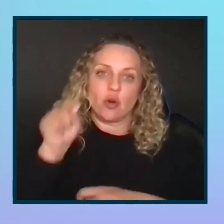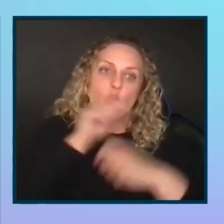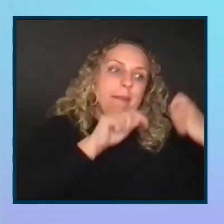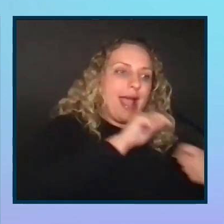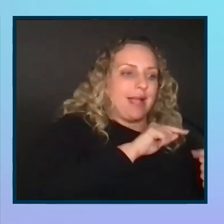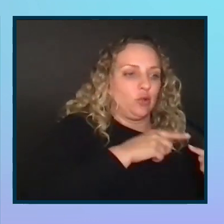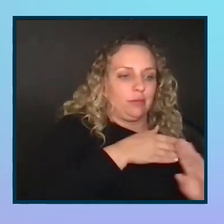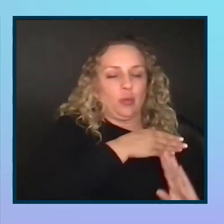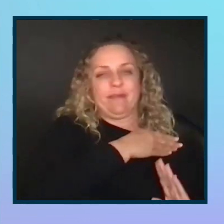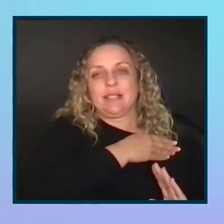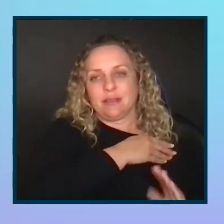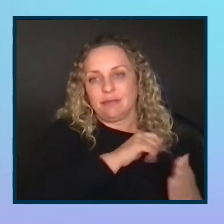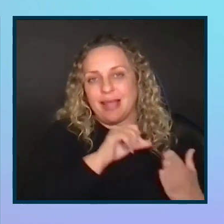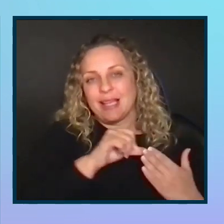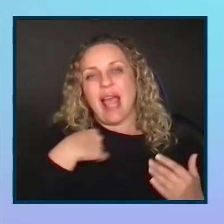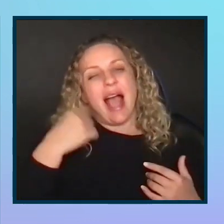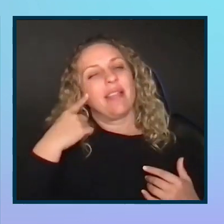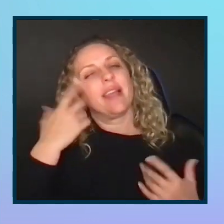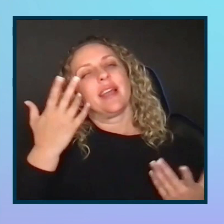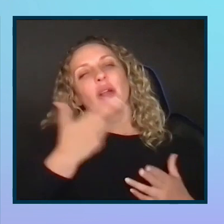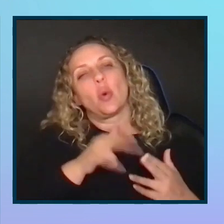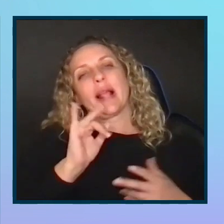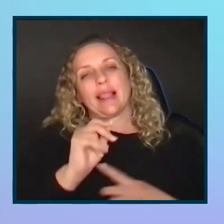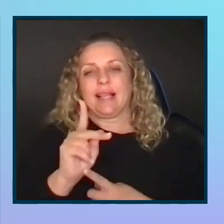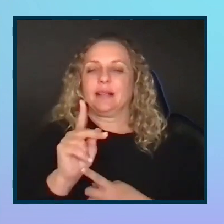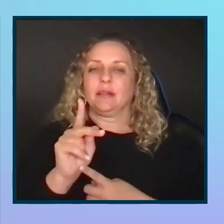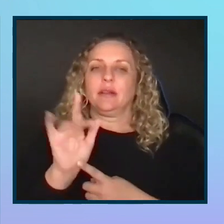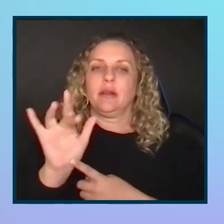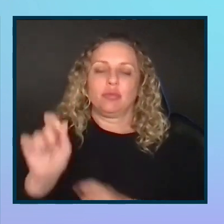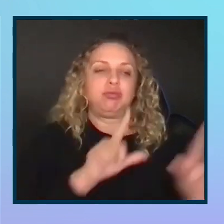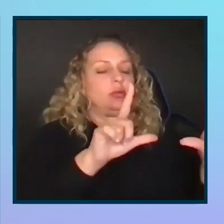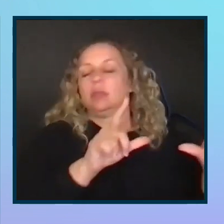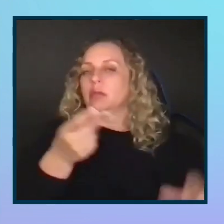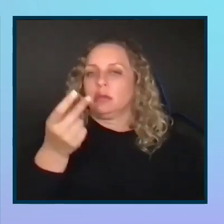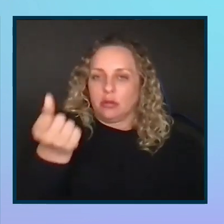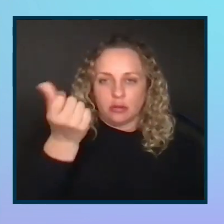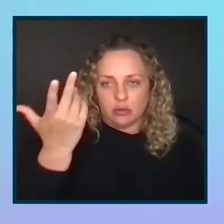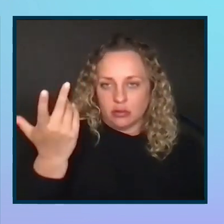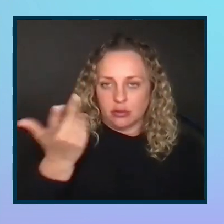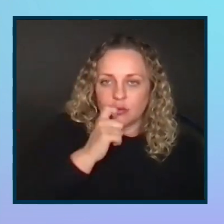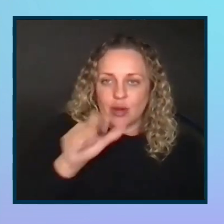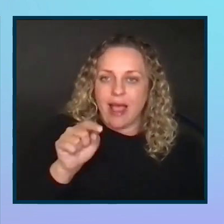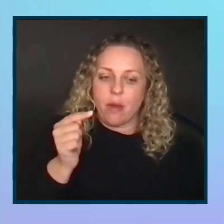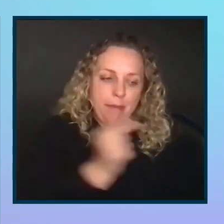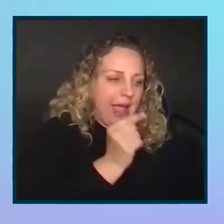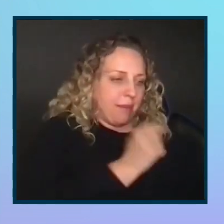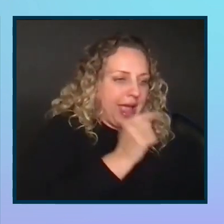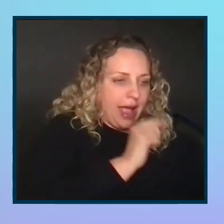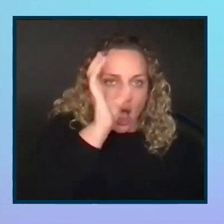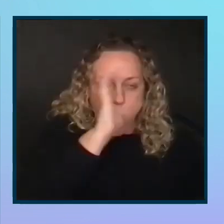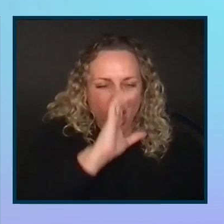that previous page. I think quick links are a requirement. Users should never have to push the back button